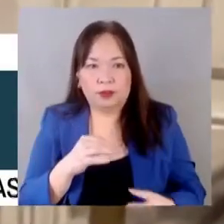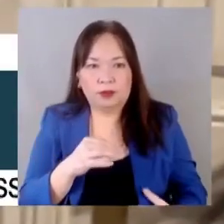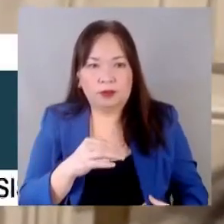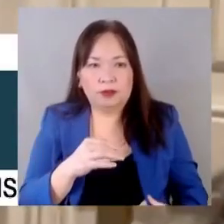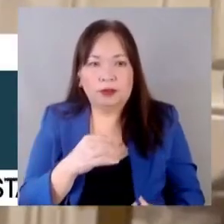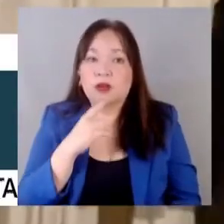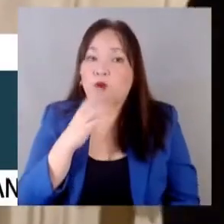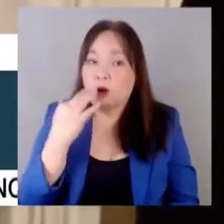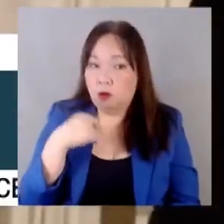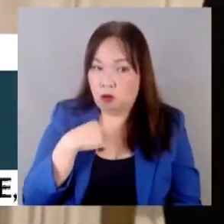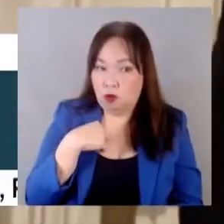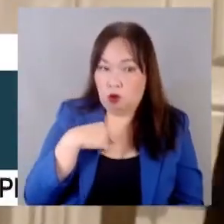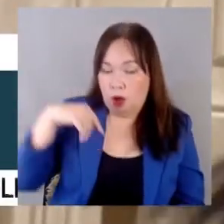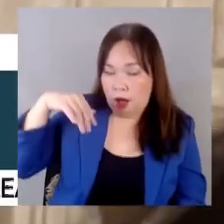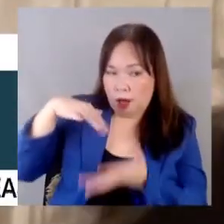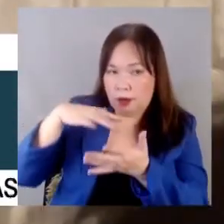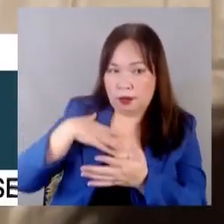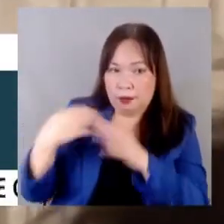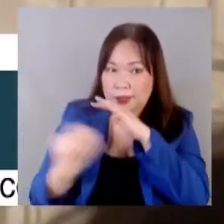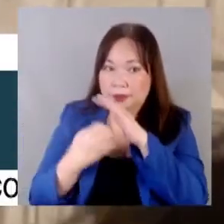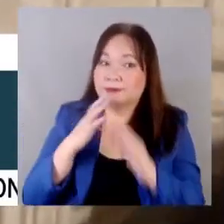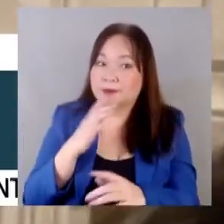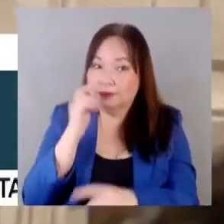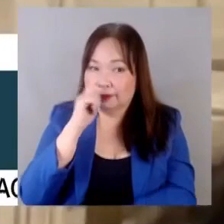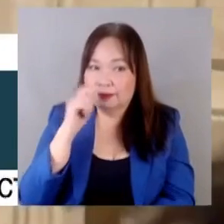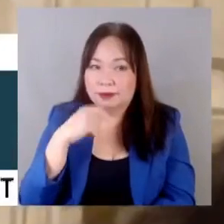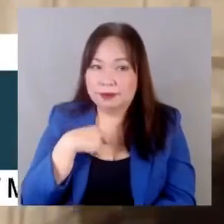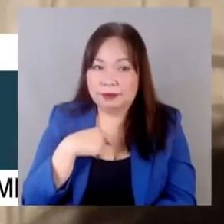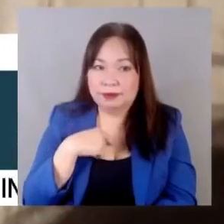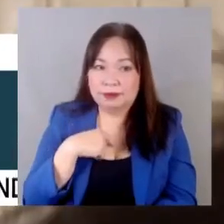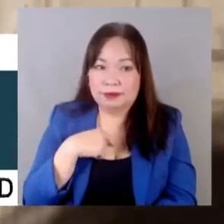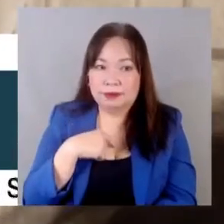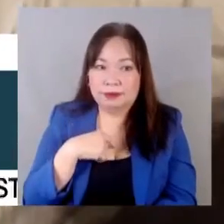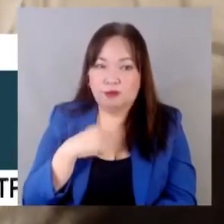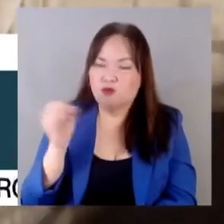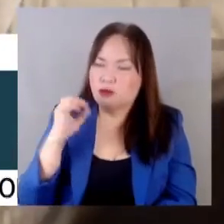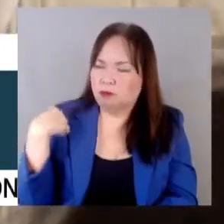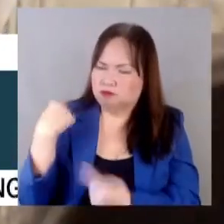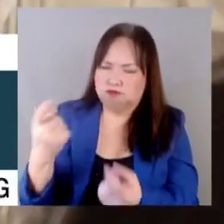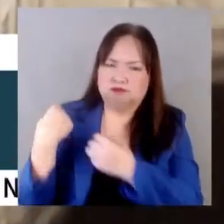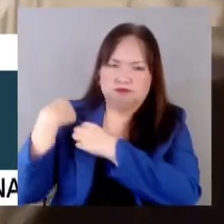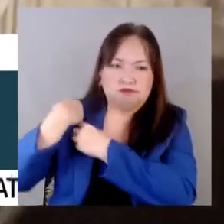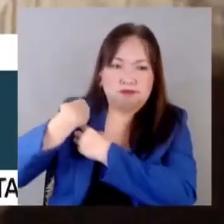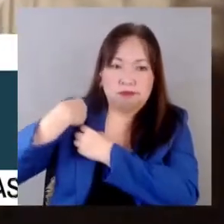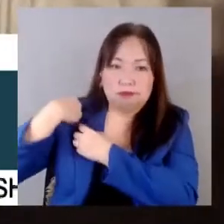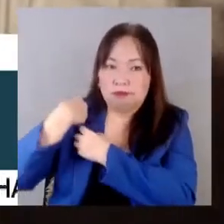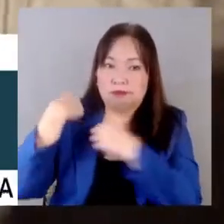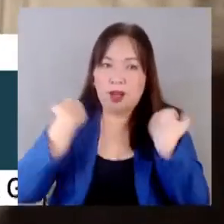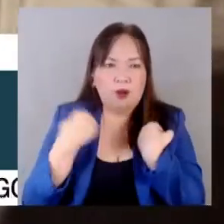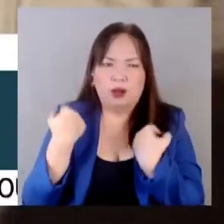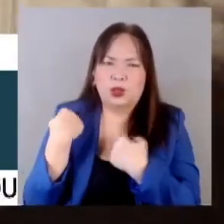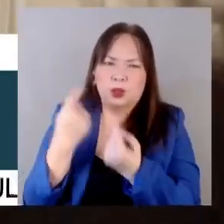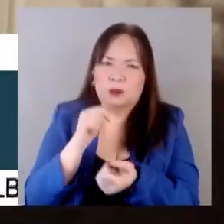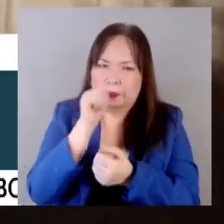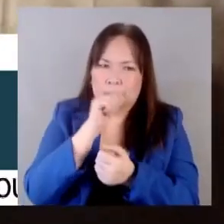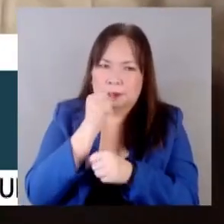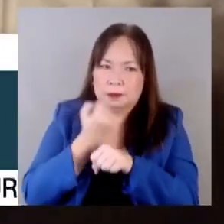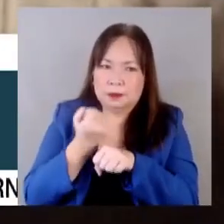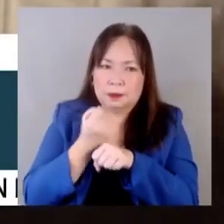ako ng elementary at high school, hindi po ako nagkaroon ng bagong bag. So, gumagamit po ako ng